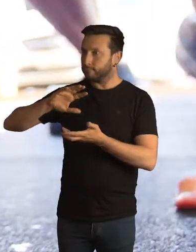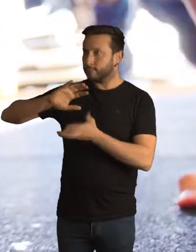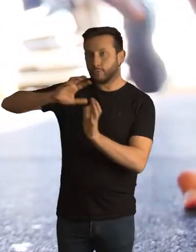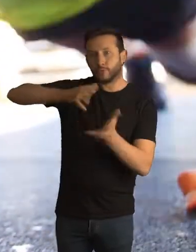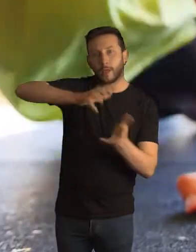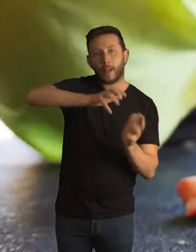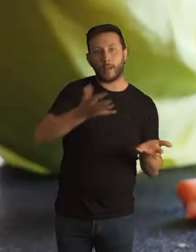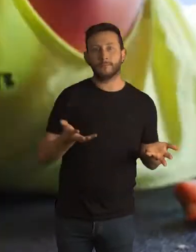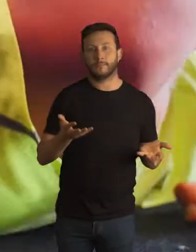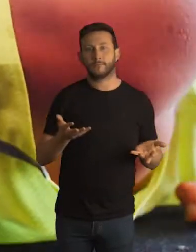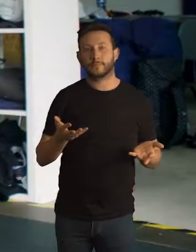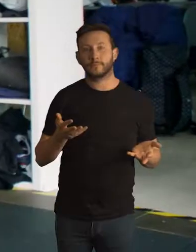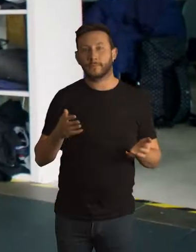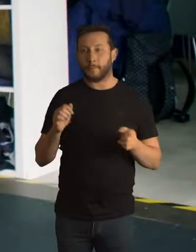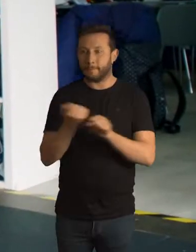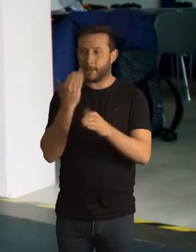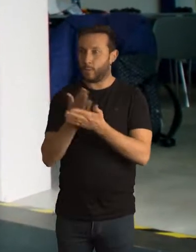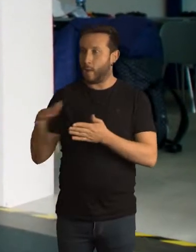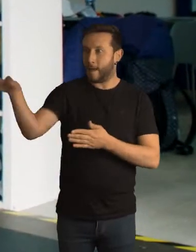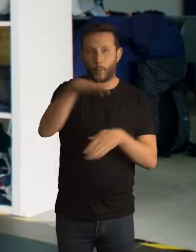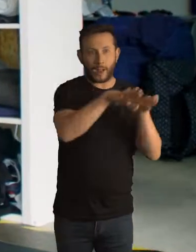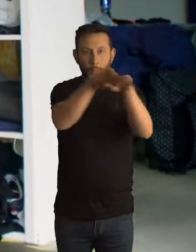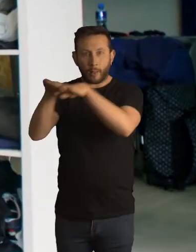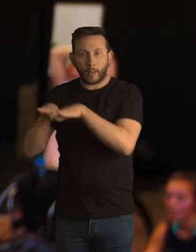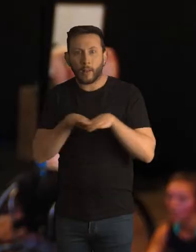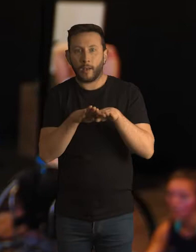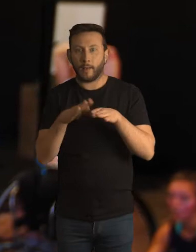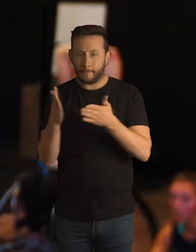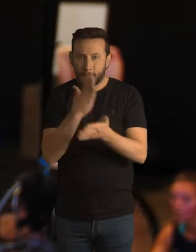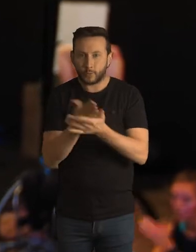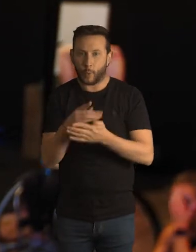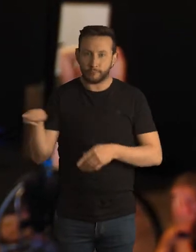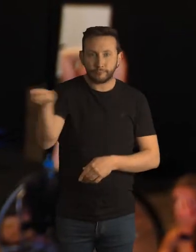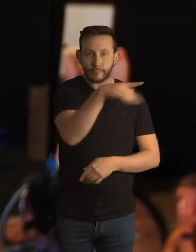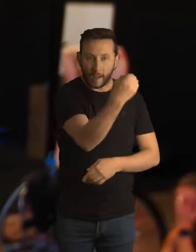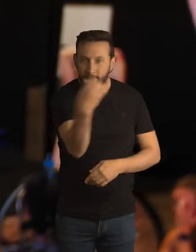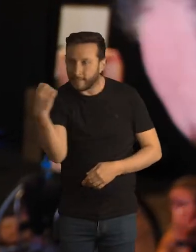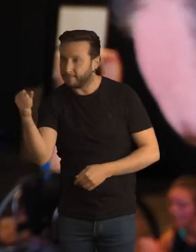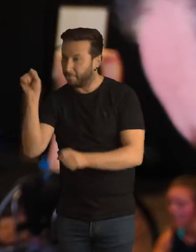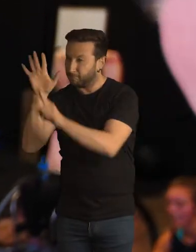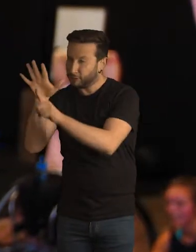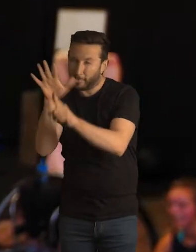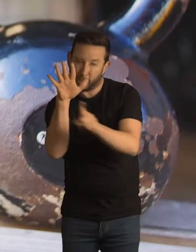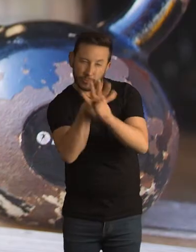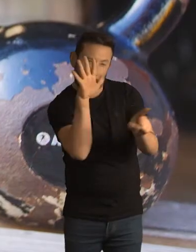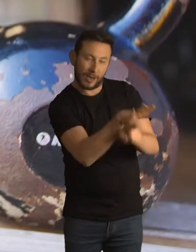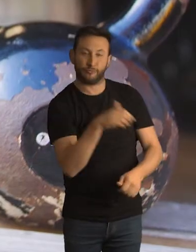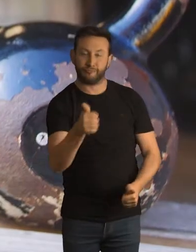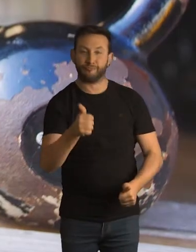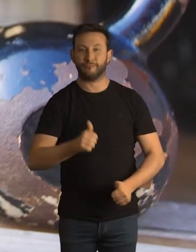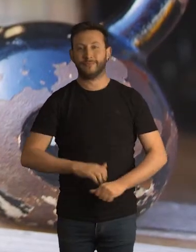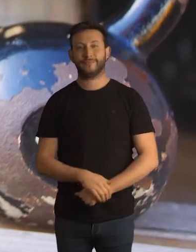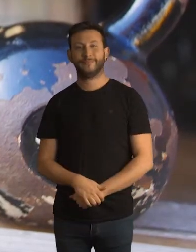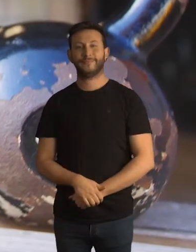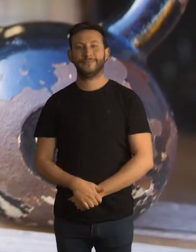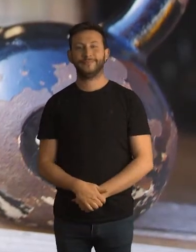courses, we work on scales. It's very accessible. Everyone's equal here, and we want to make sure everyone gets thrashed in a workout the same way. Cheers. No